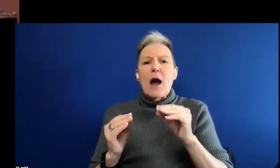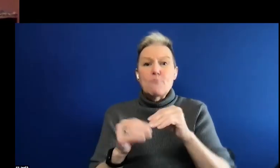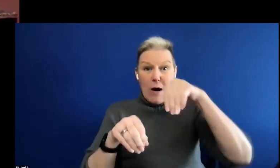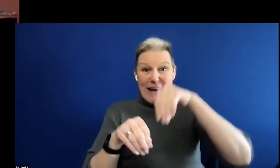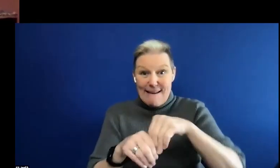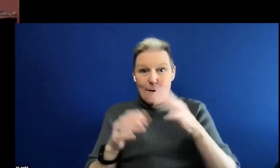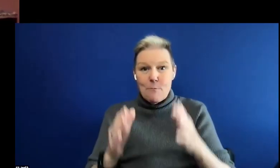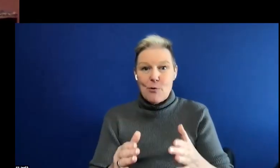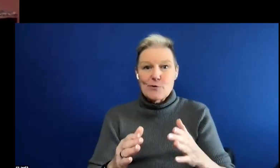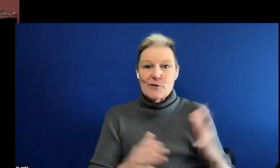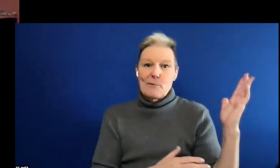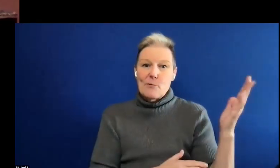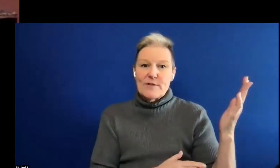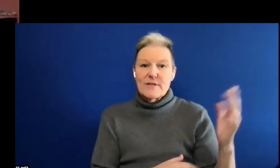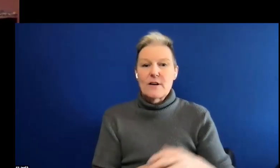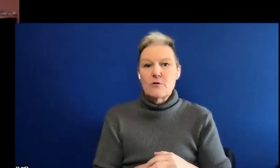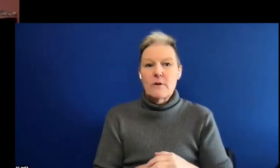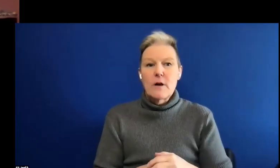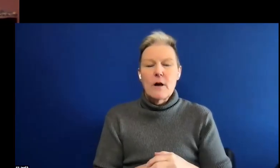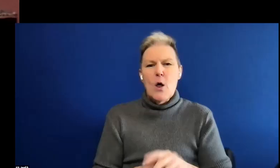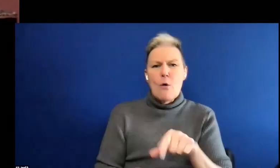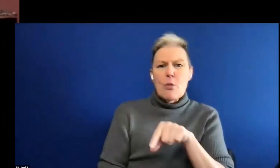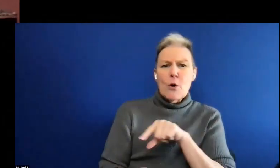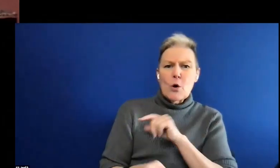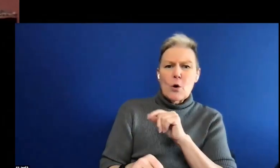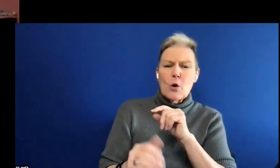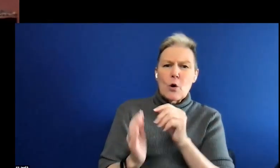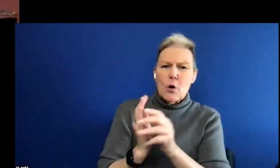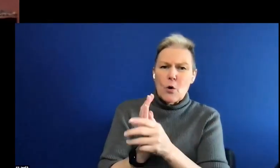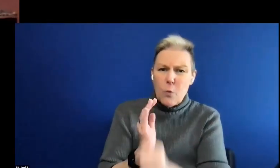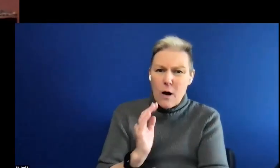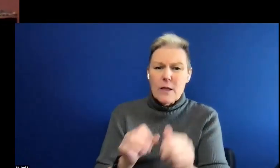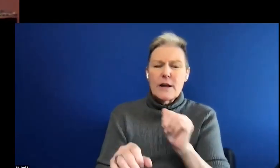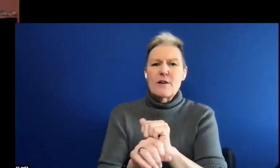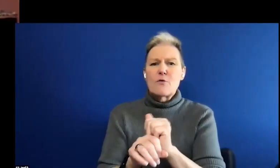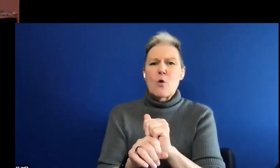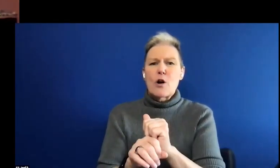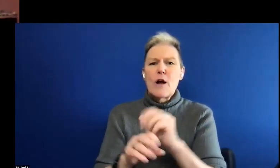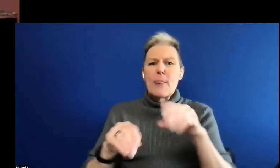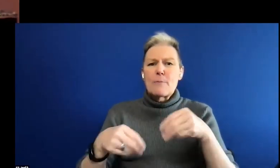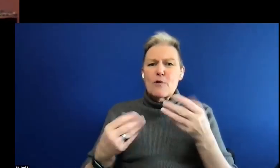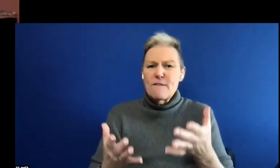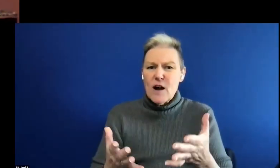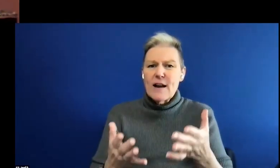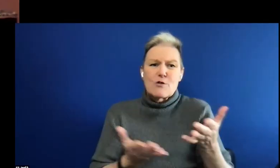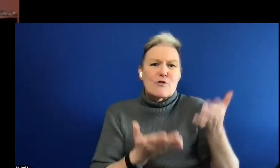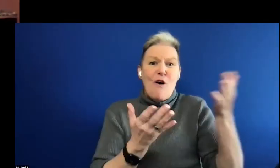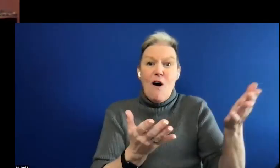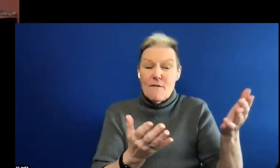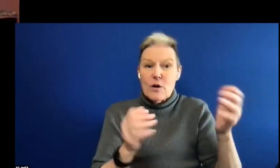presentations. Looking at the quality of work that the actual providers have to offer, I think would be super